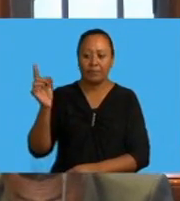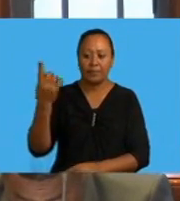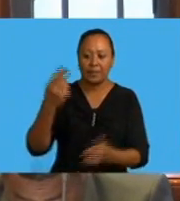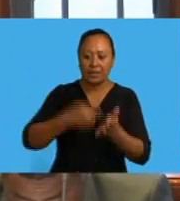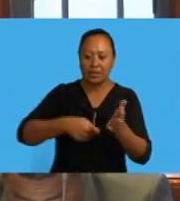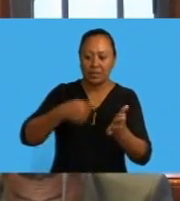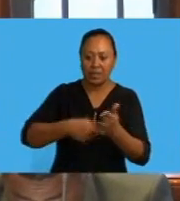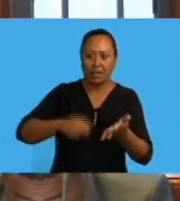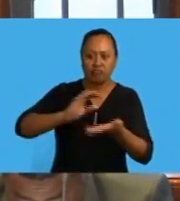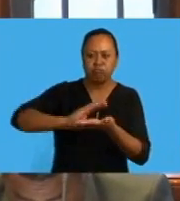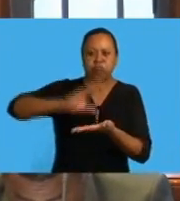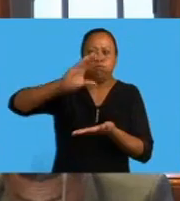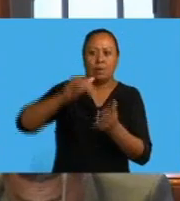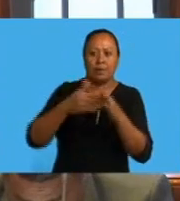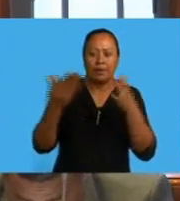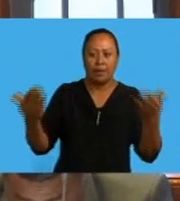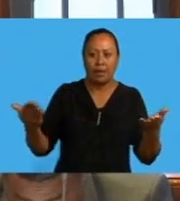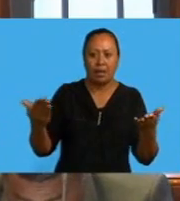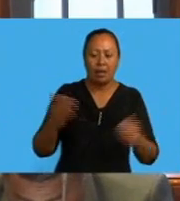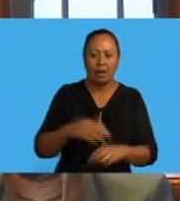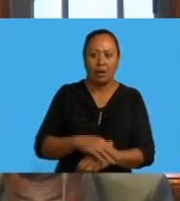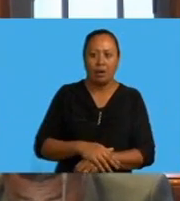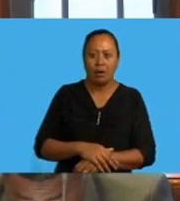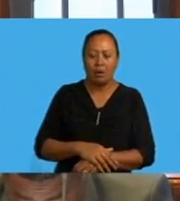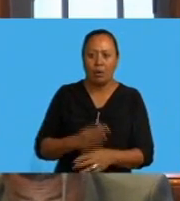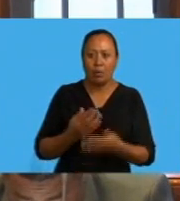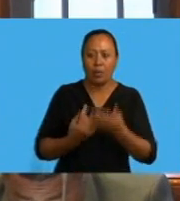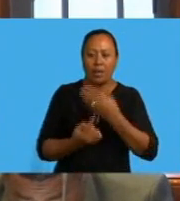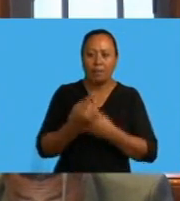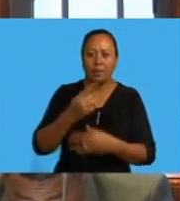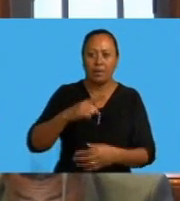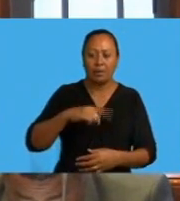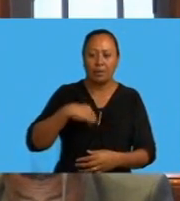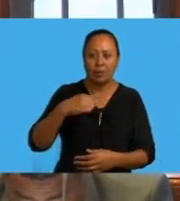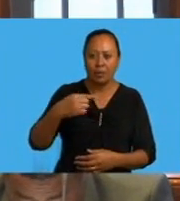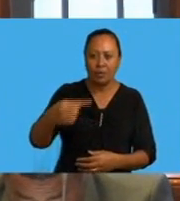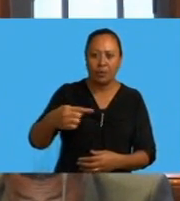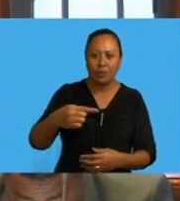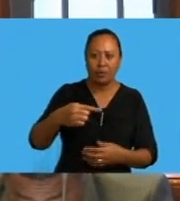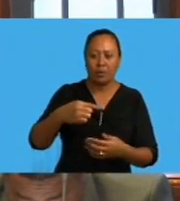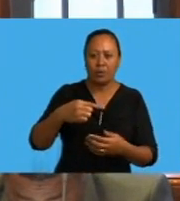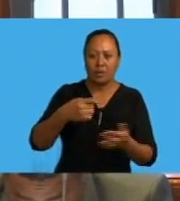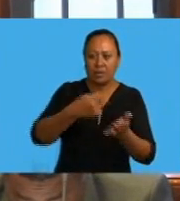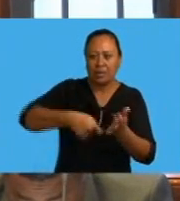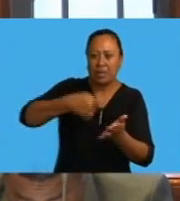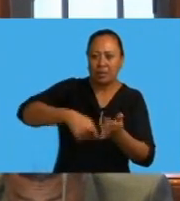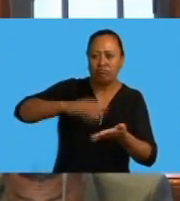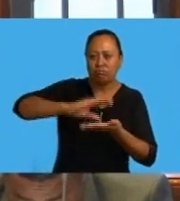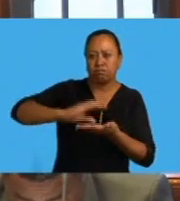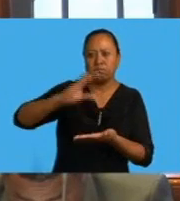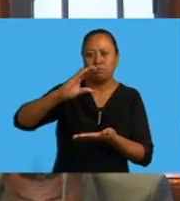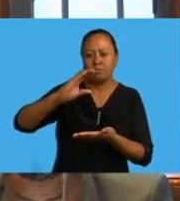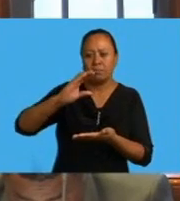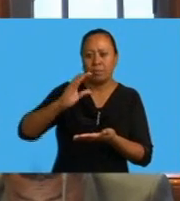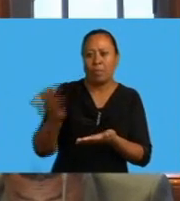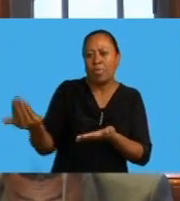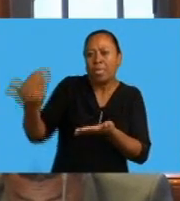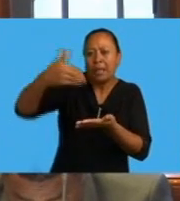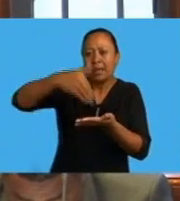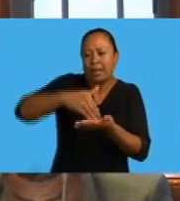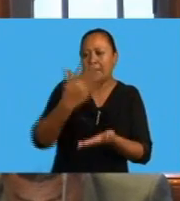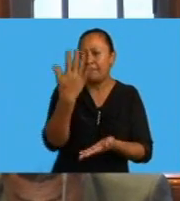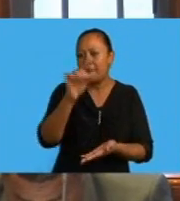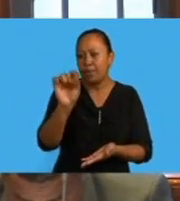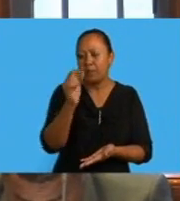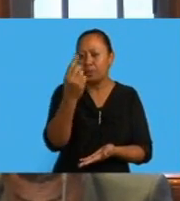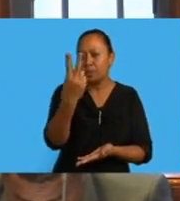in 2014 and have raised consistent tax levels since. Yet, they've added $5.2 billion to